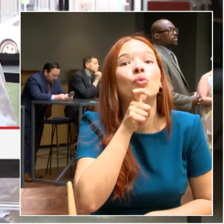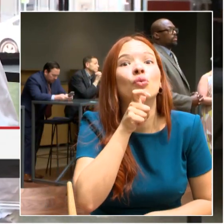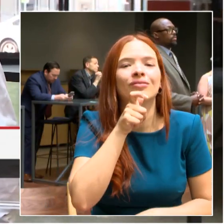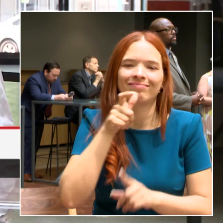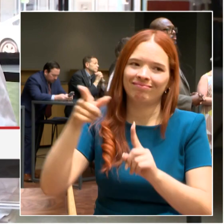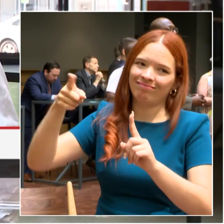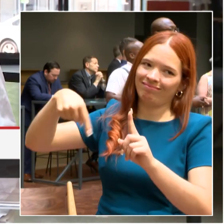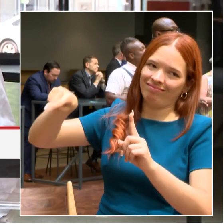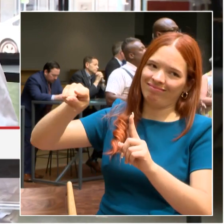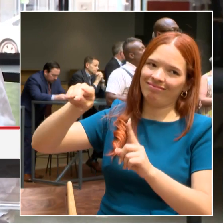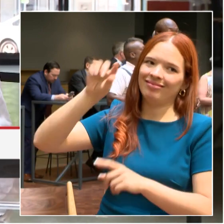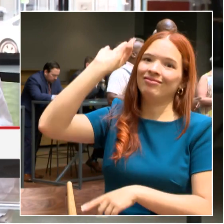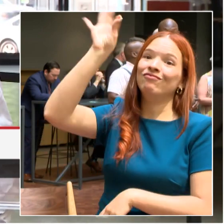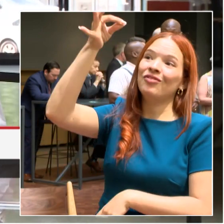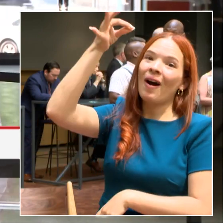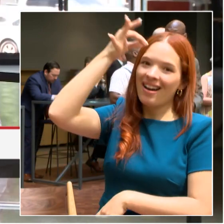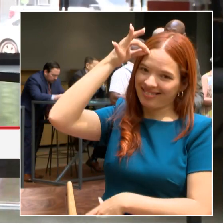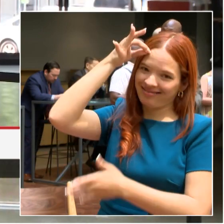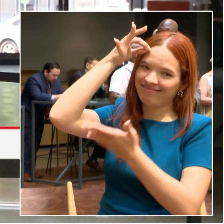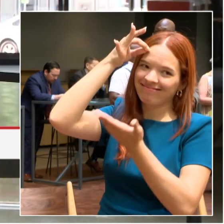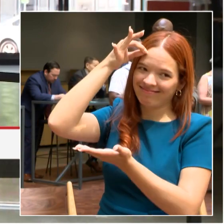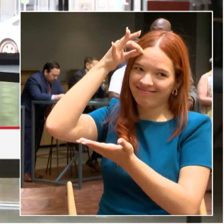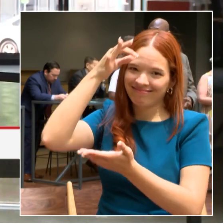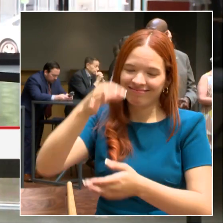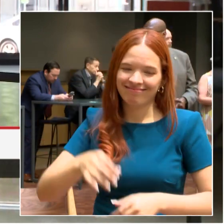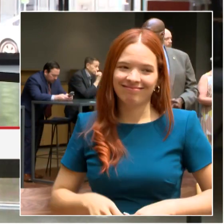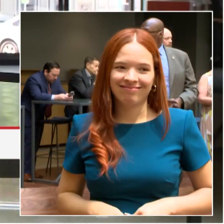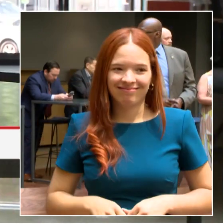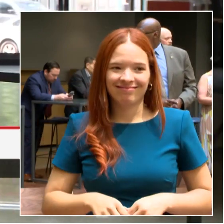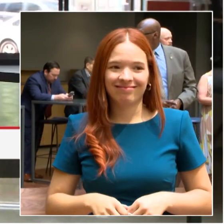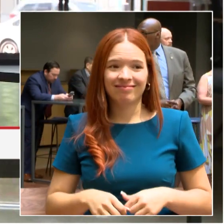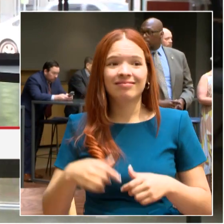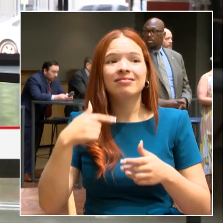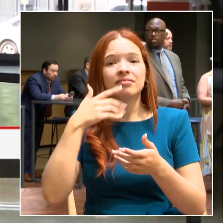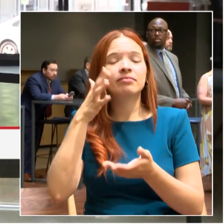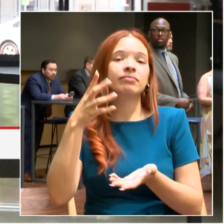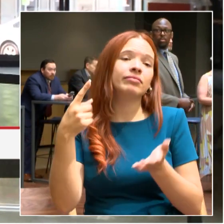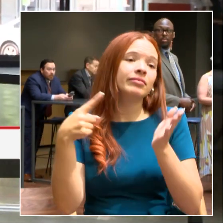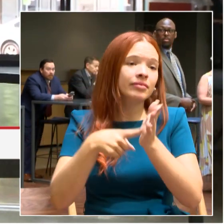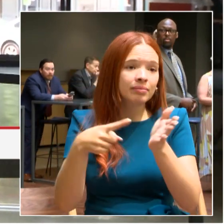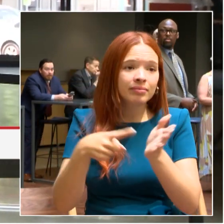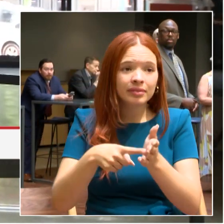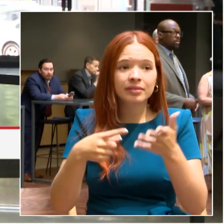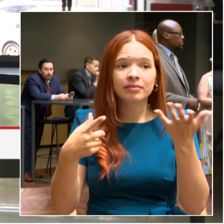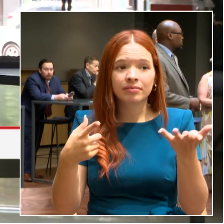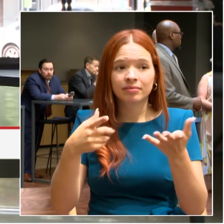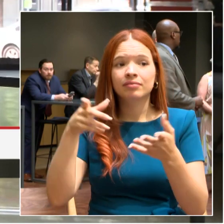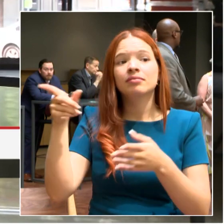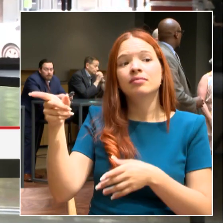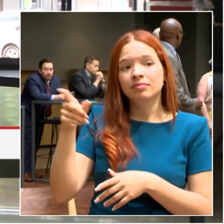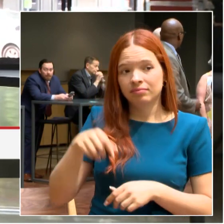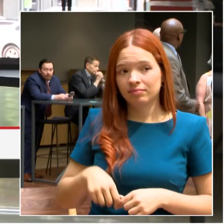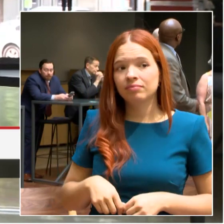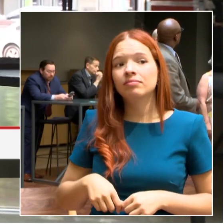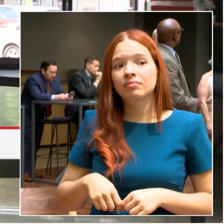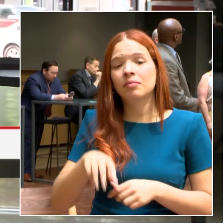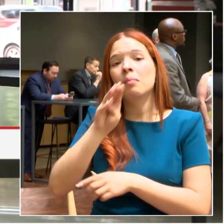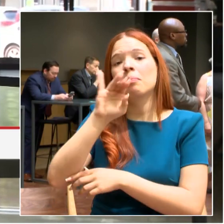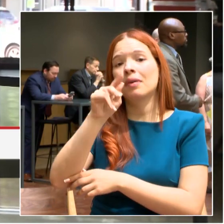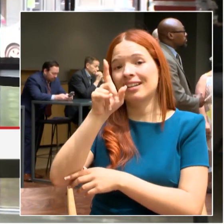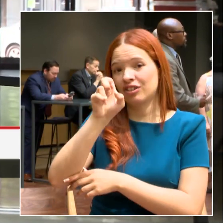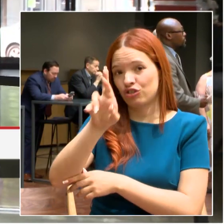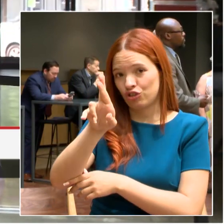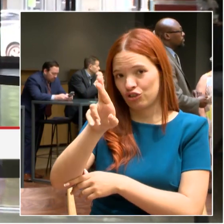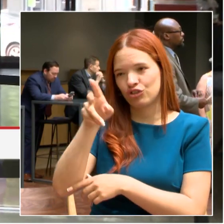administration, the Deputy Director of OMB for Management, and that would be Jason Miller. He knows Washington, D.C., he knows the DMV, having been the founding